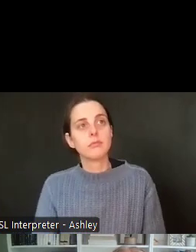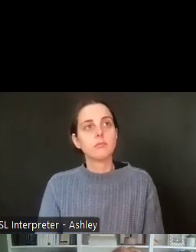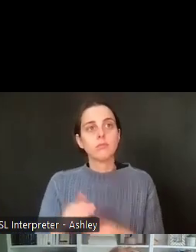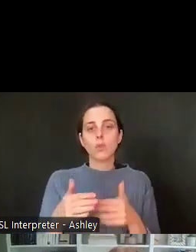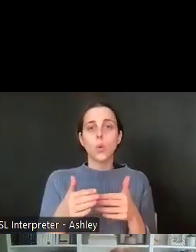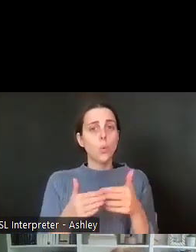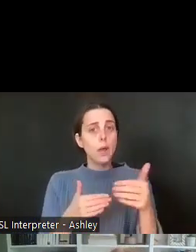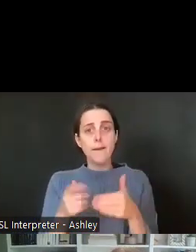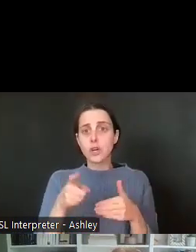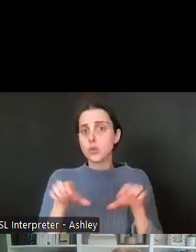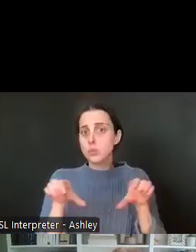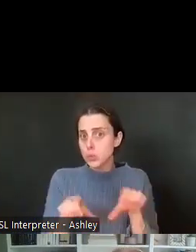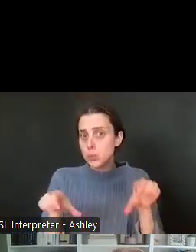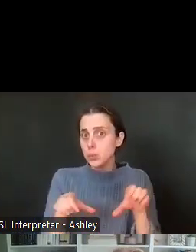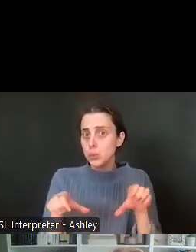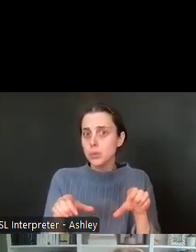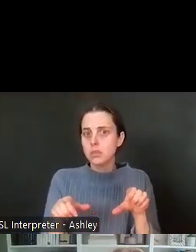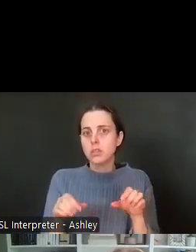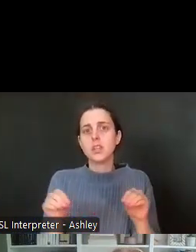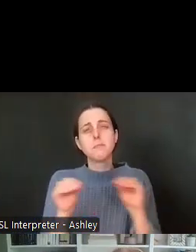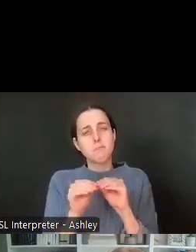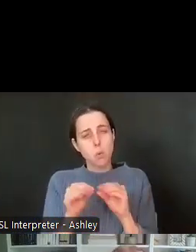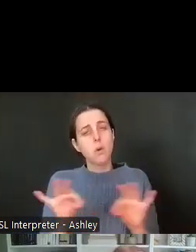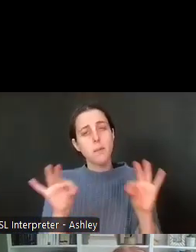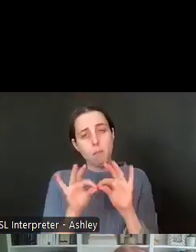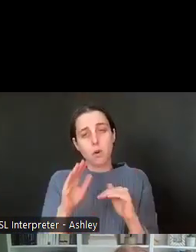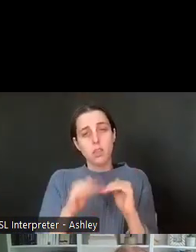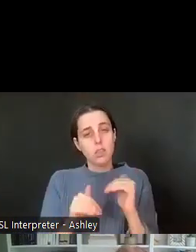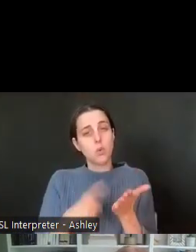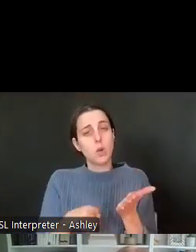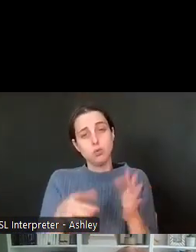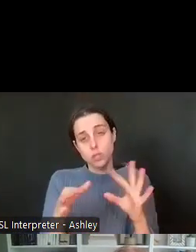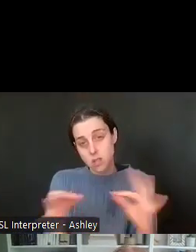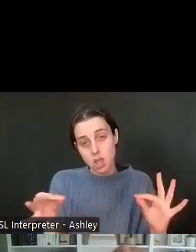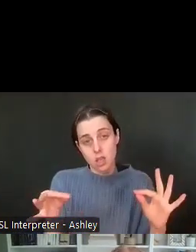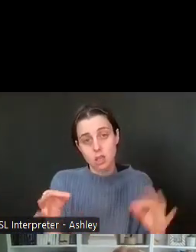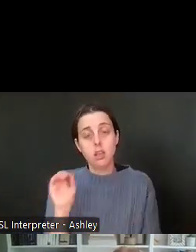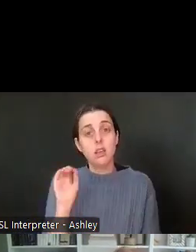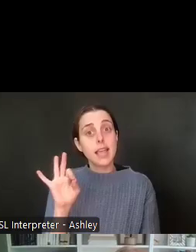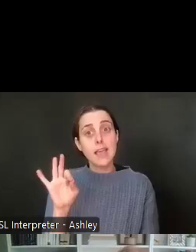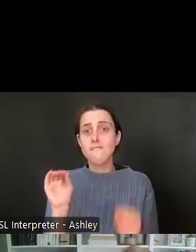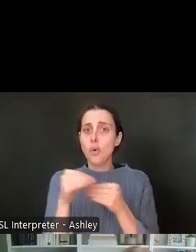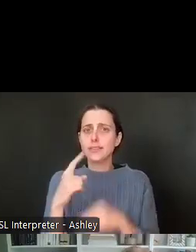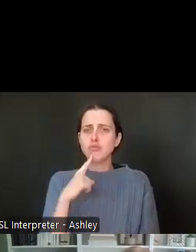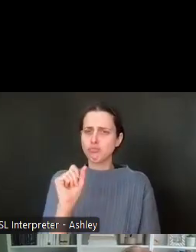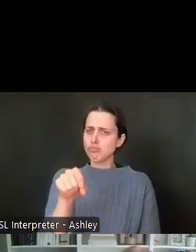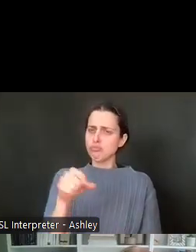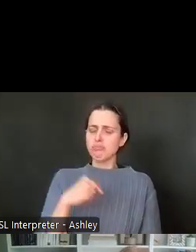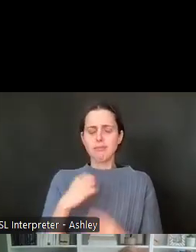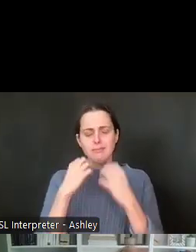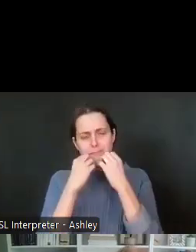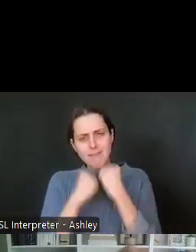is so much more important than what you say. If you're in an organization that says, we really